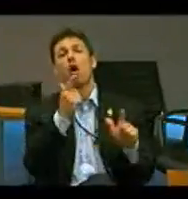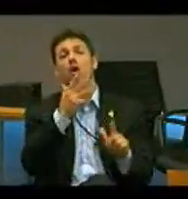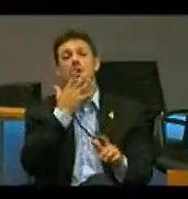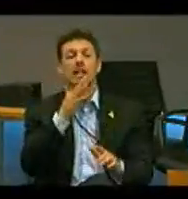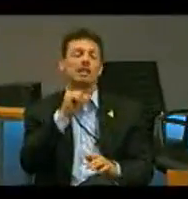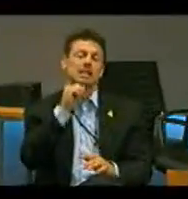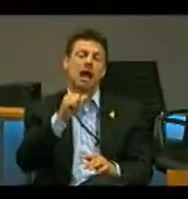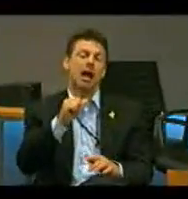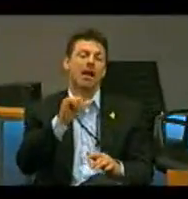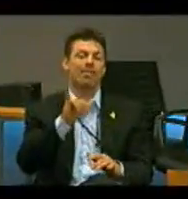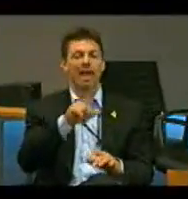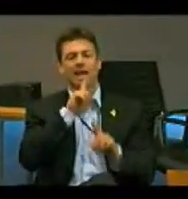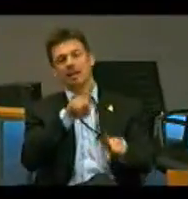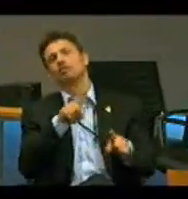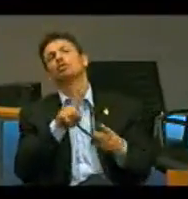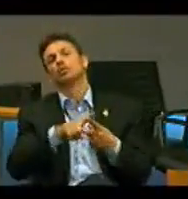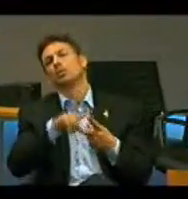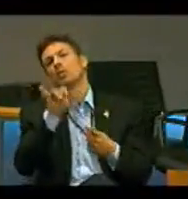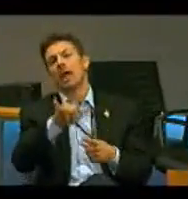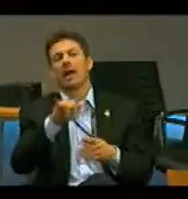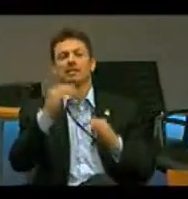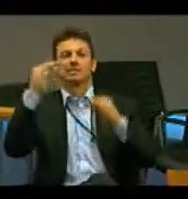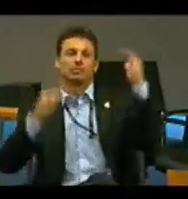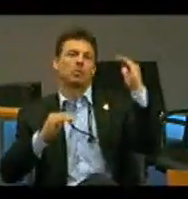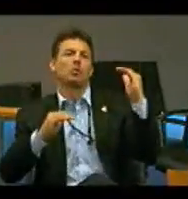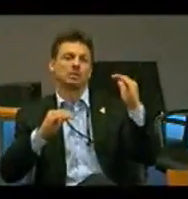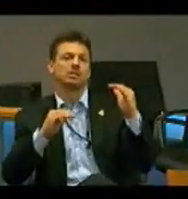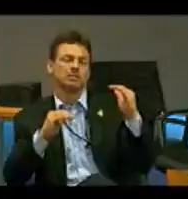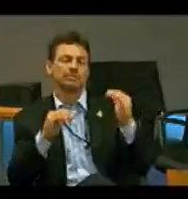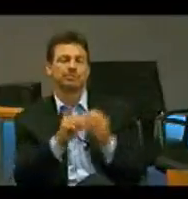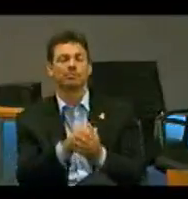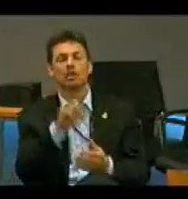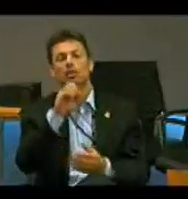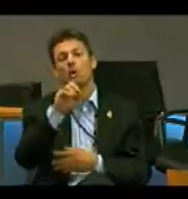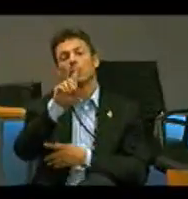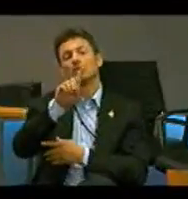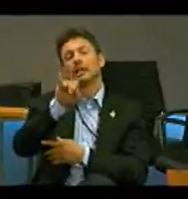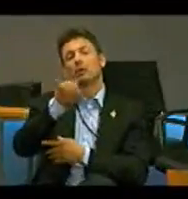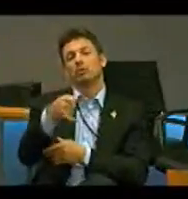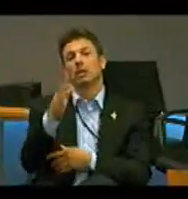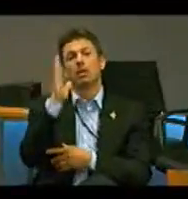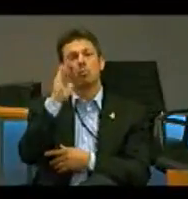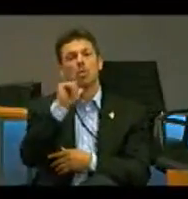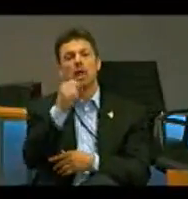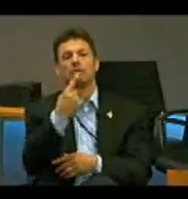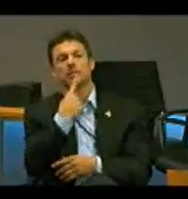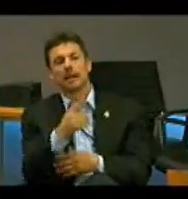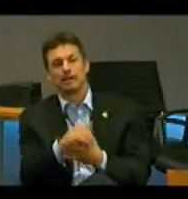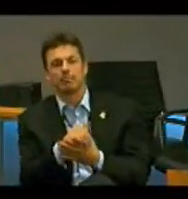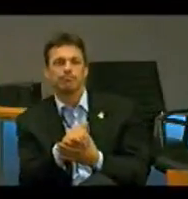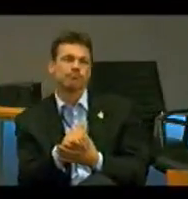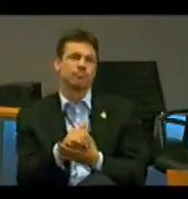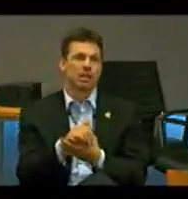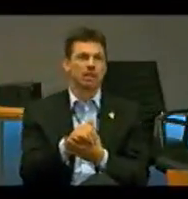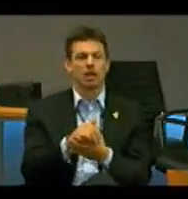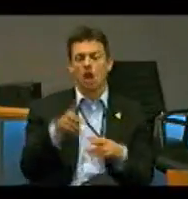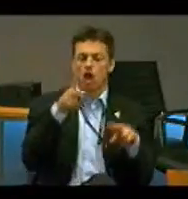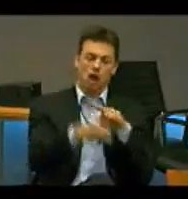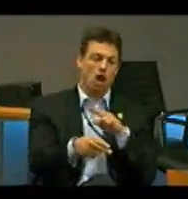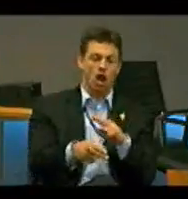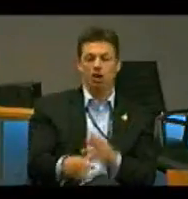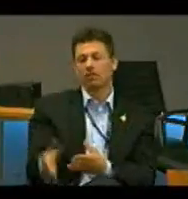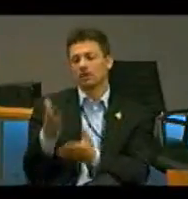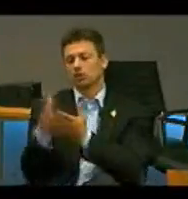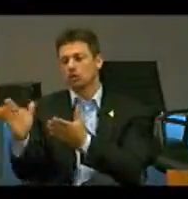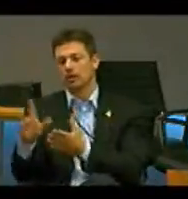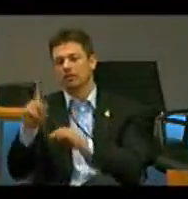to the disproportionality question. So the Department of Justice wouldn't have said cut off exclusionary